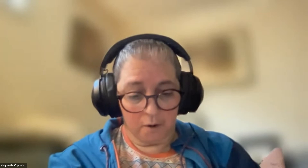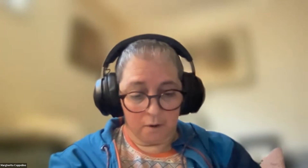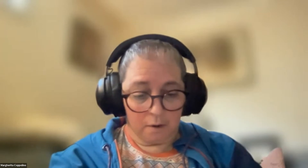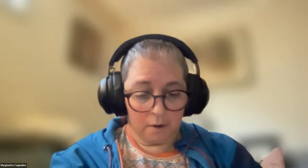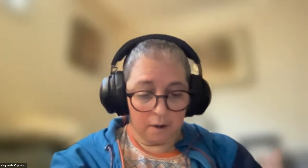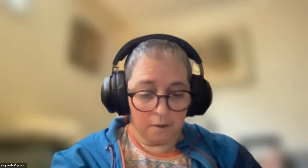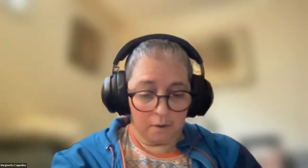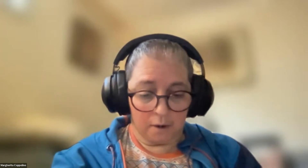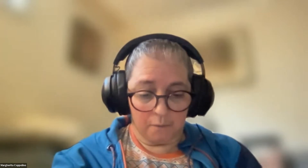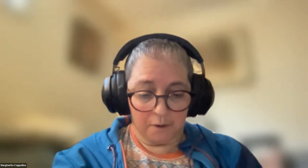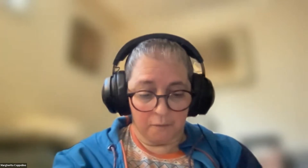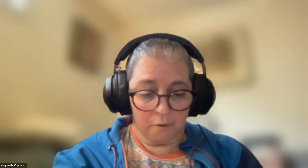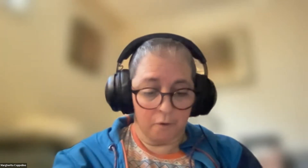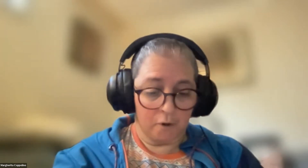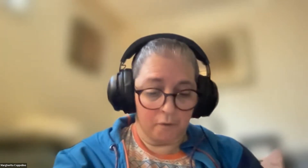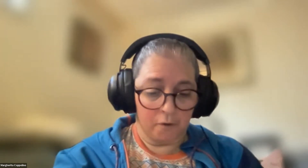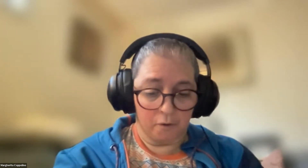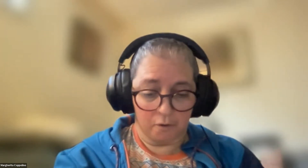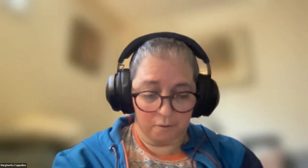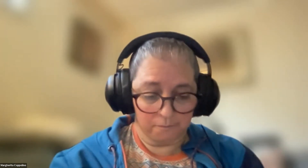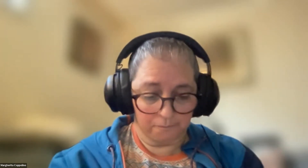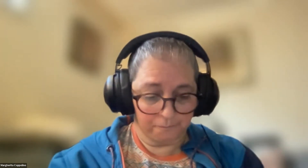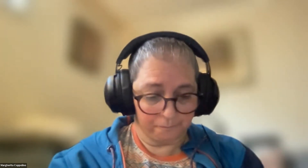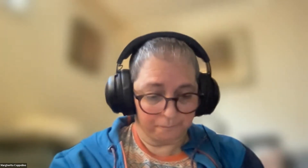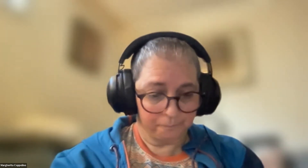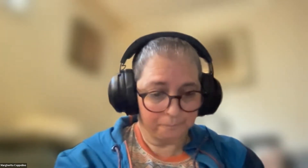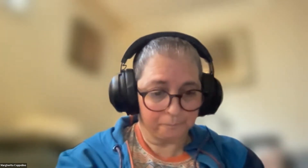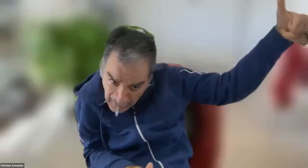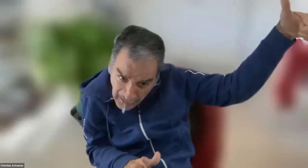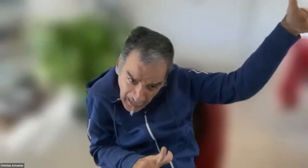health to be involved. So over to you, Christian.